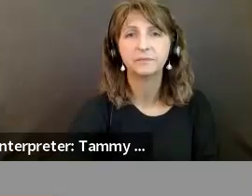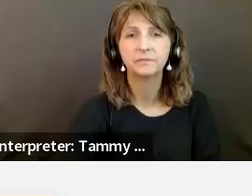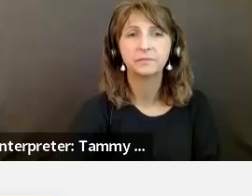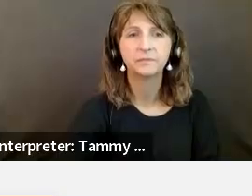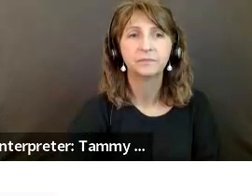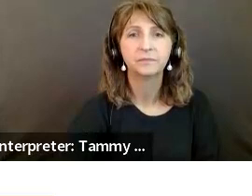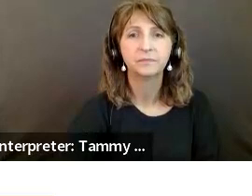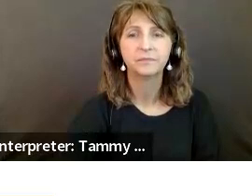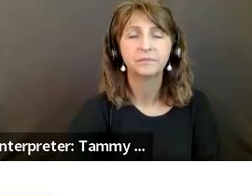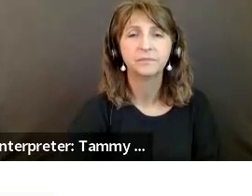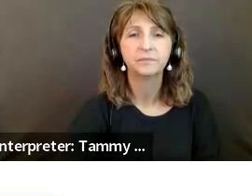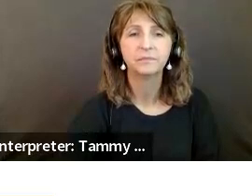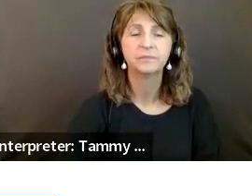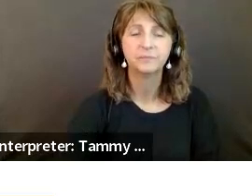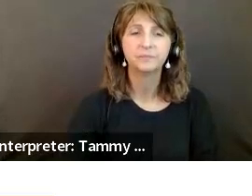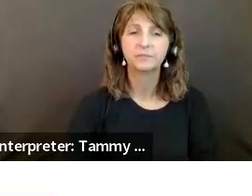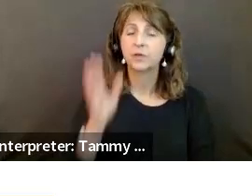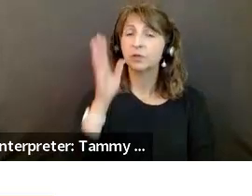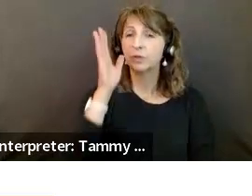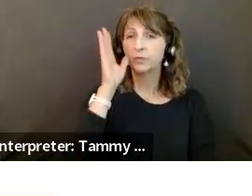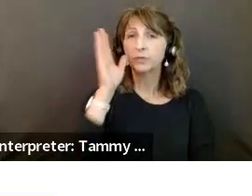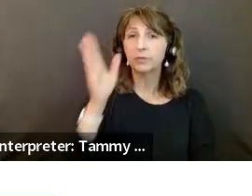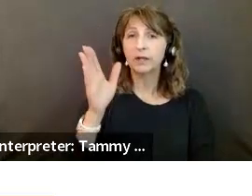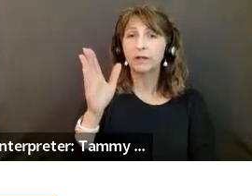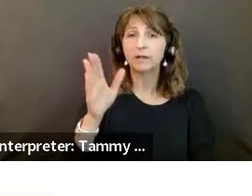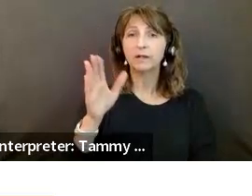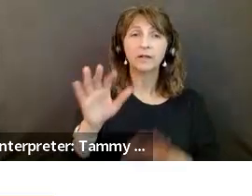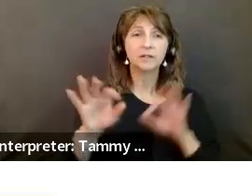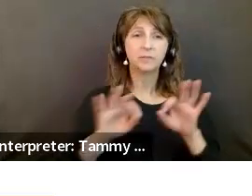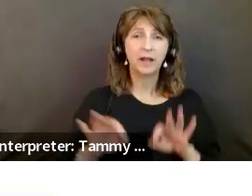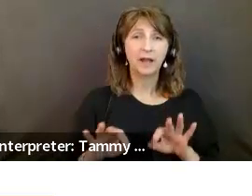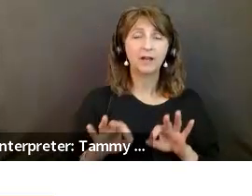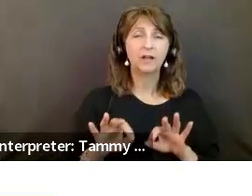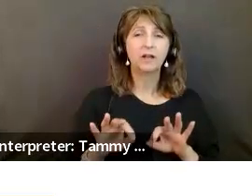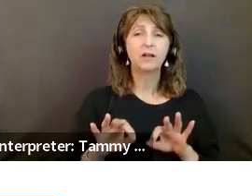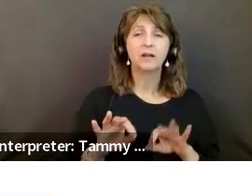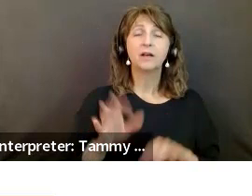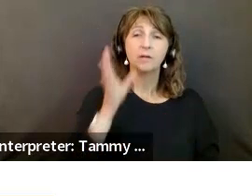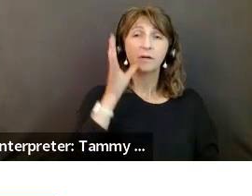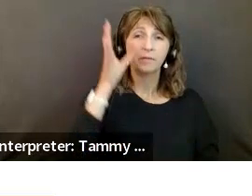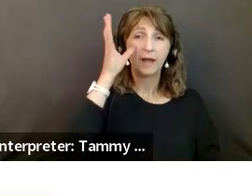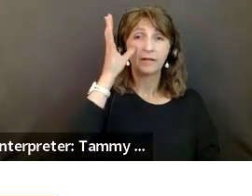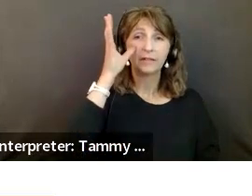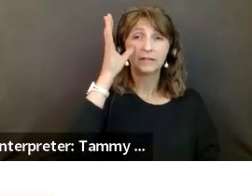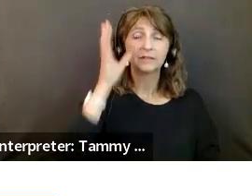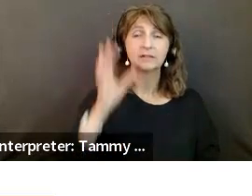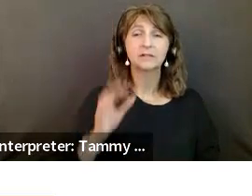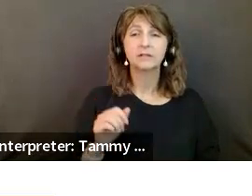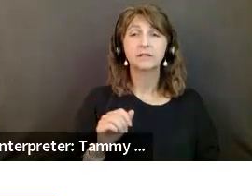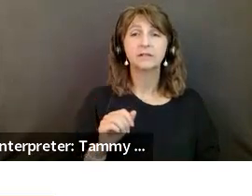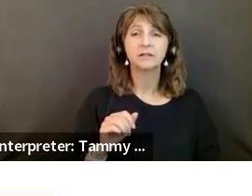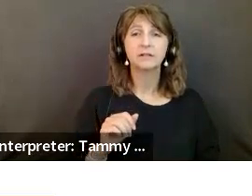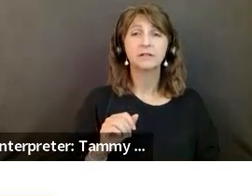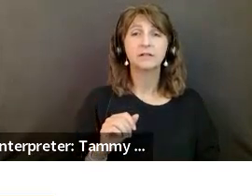just quickly, we're going to talk about first why it's important for parents to